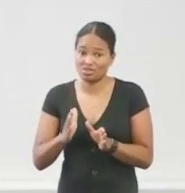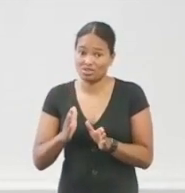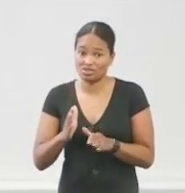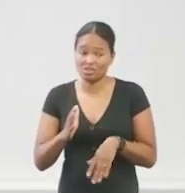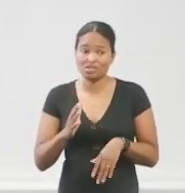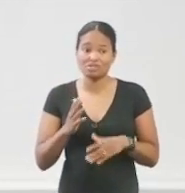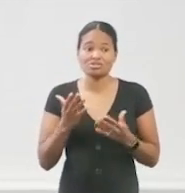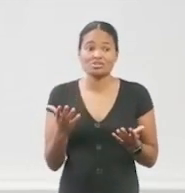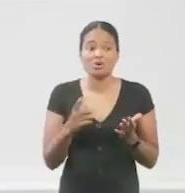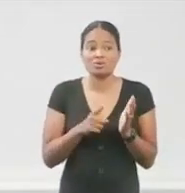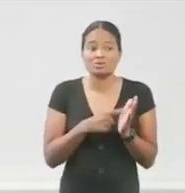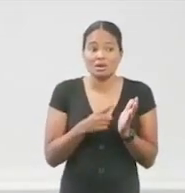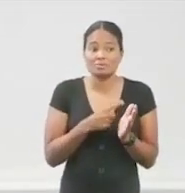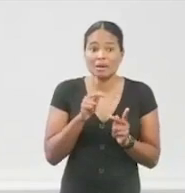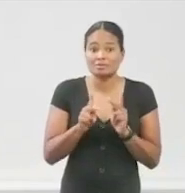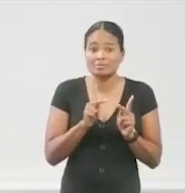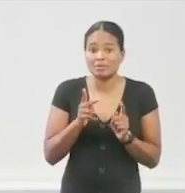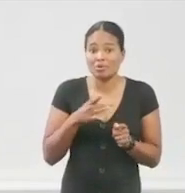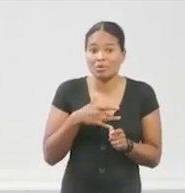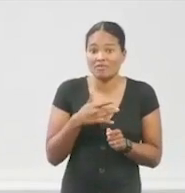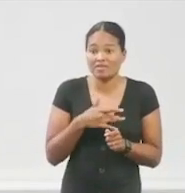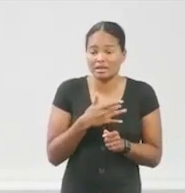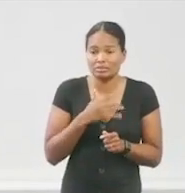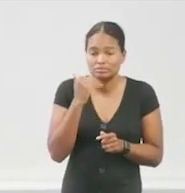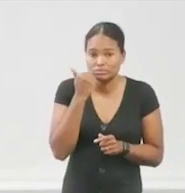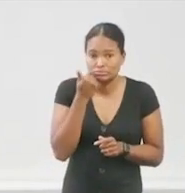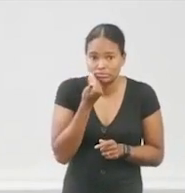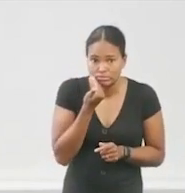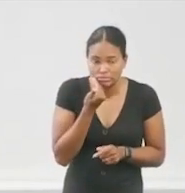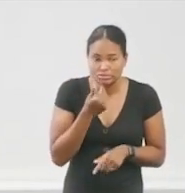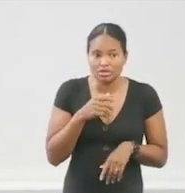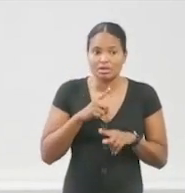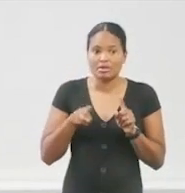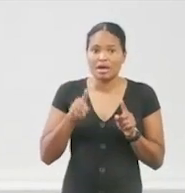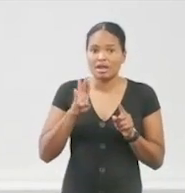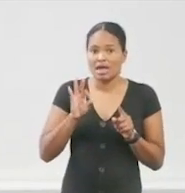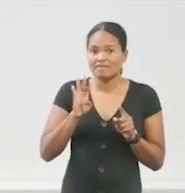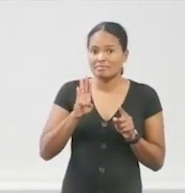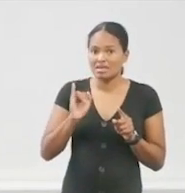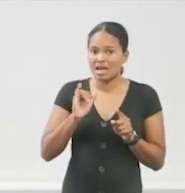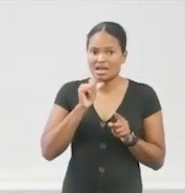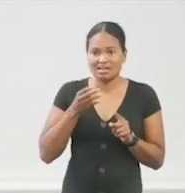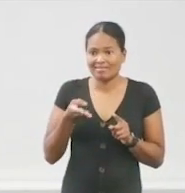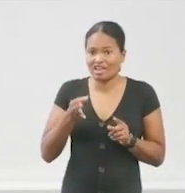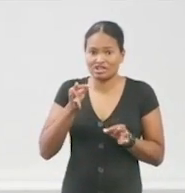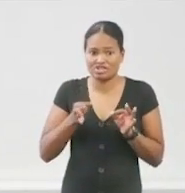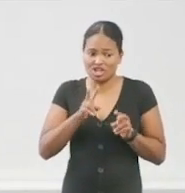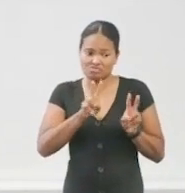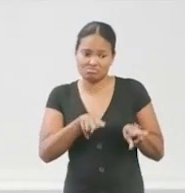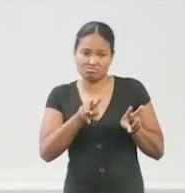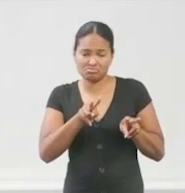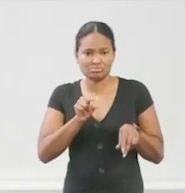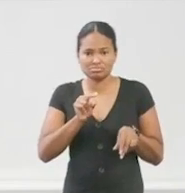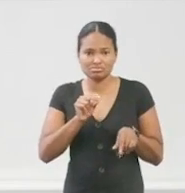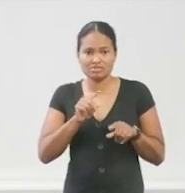victims often feel there's some victim shame, but the FBI is not there to judge you. The FBI is there to help you. So